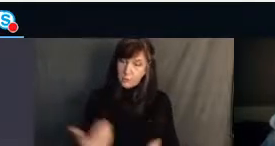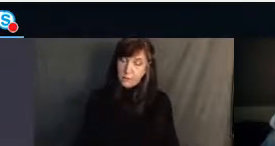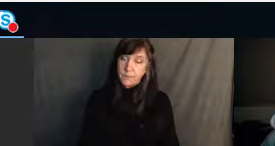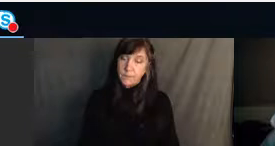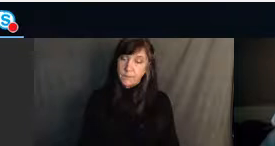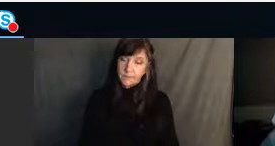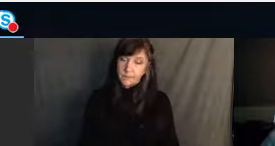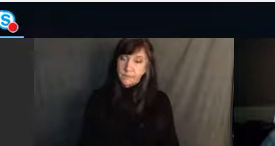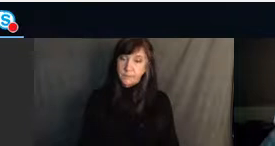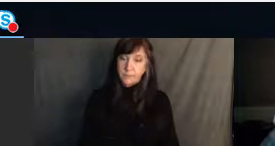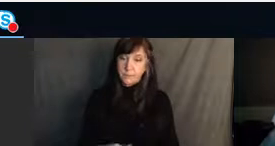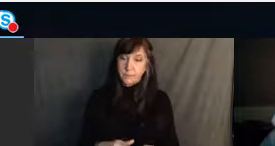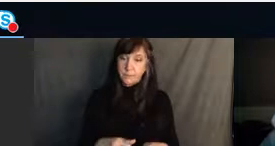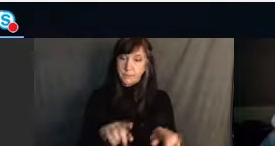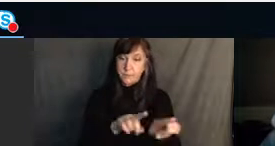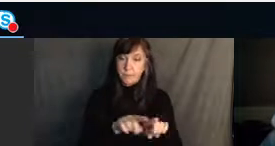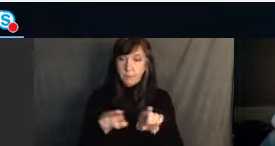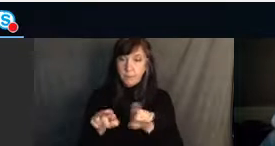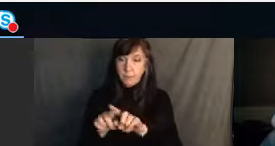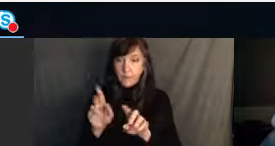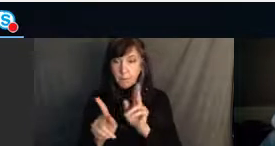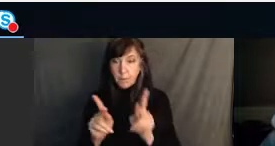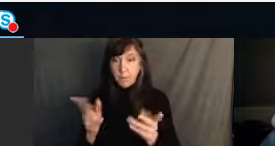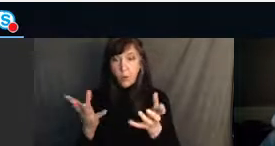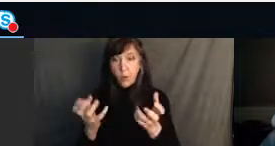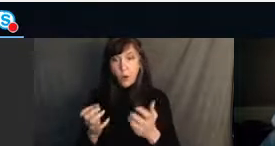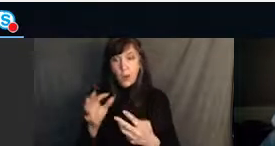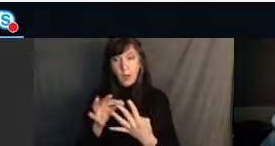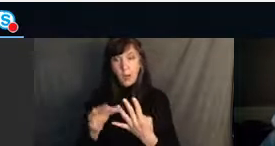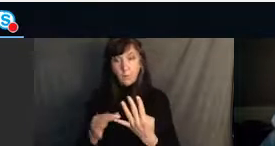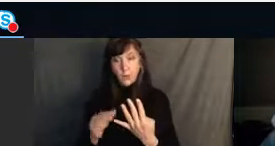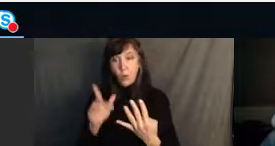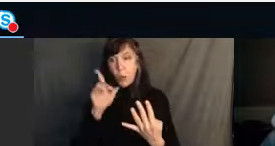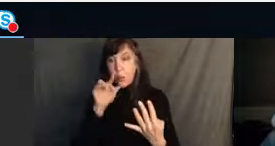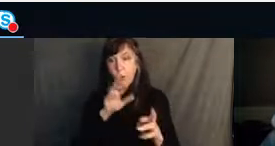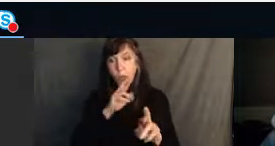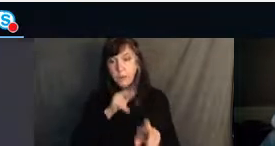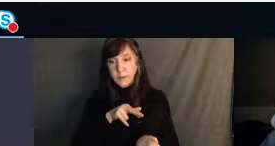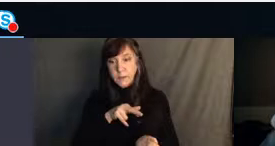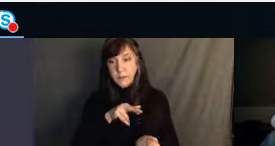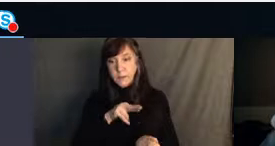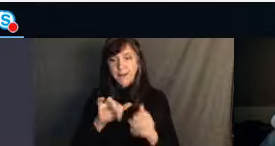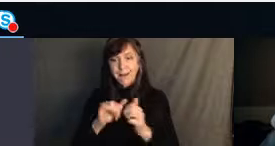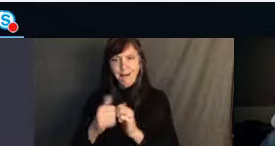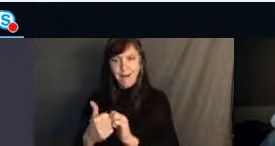Also, folks really want to have a choice in who is responding and what that response looks like.